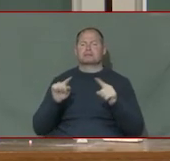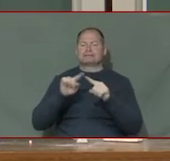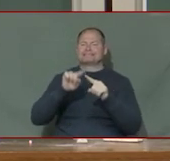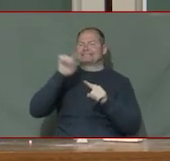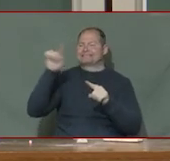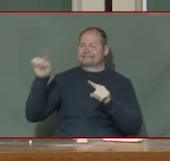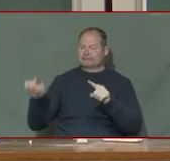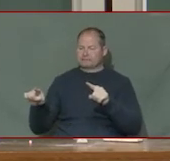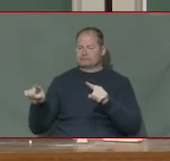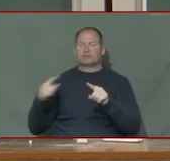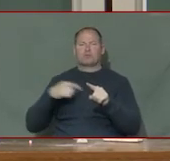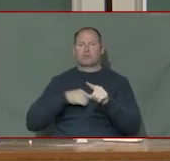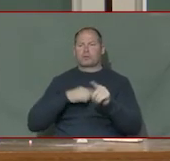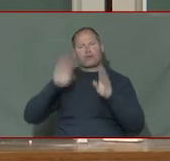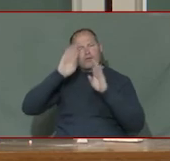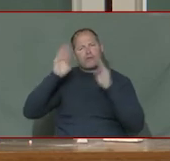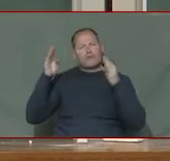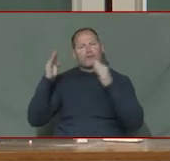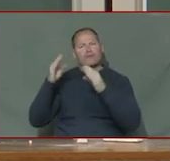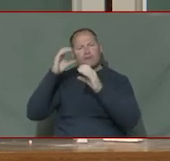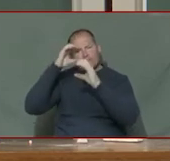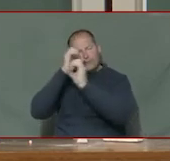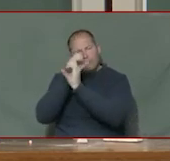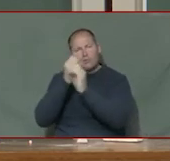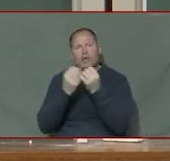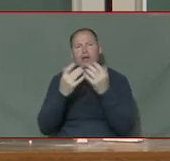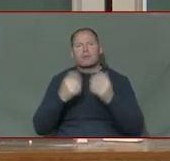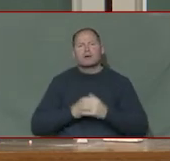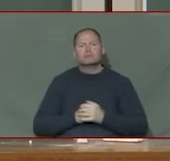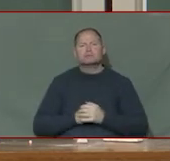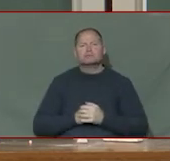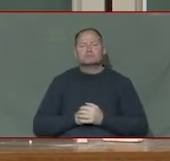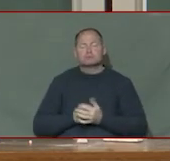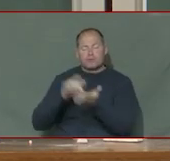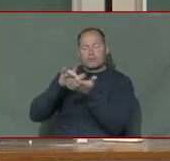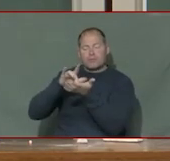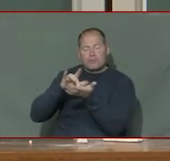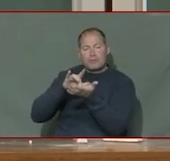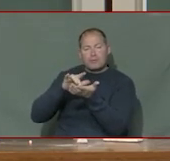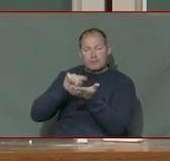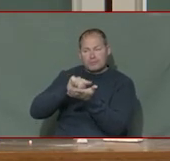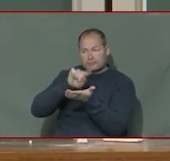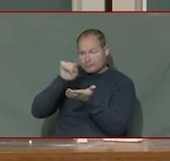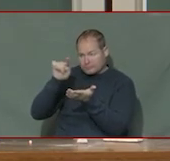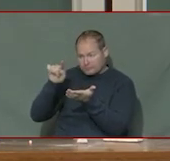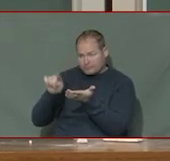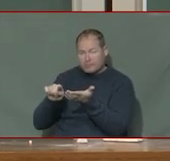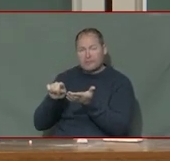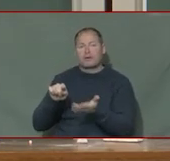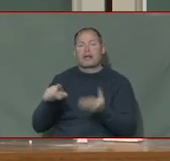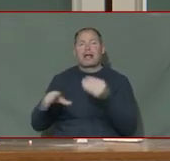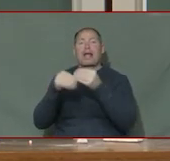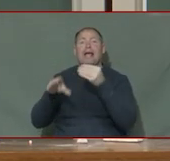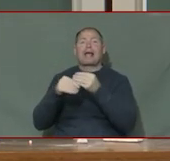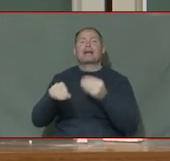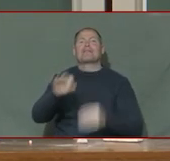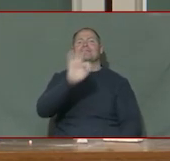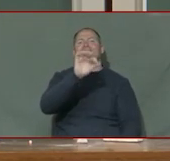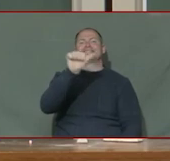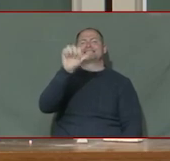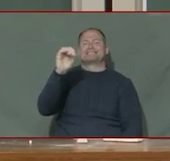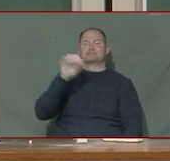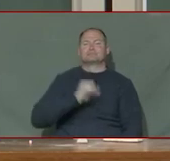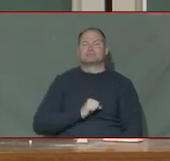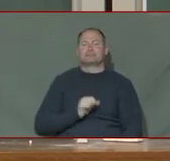at? Do you understand that the angles around a point add up to 360? So if that part